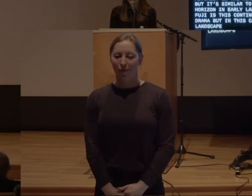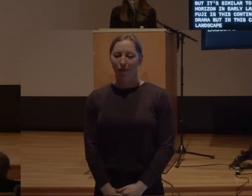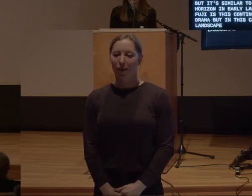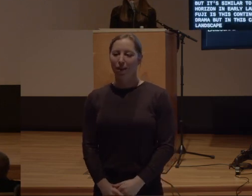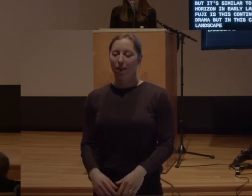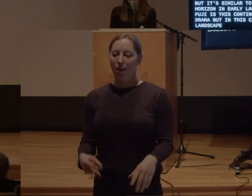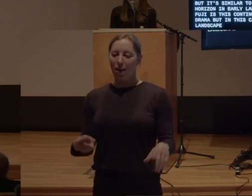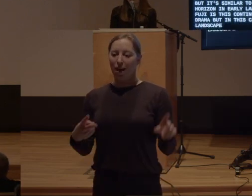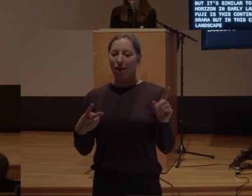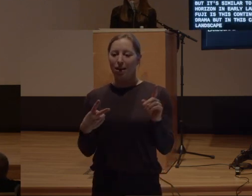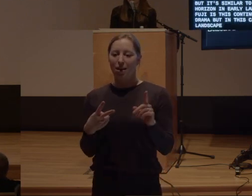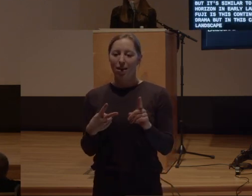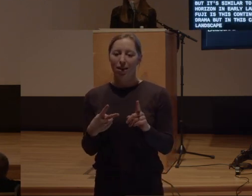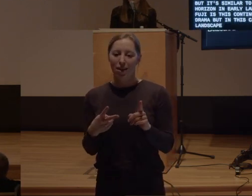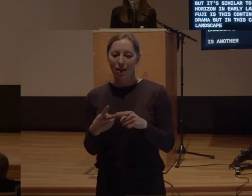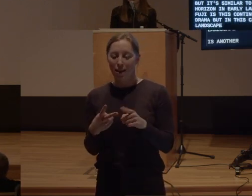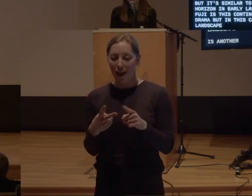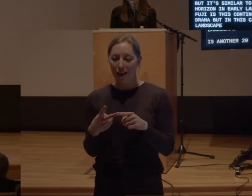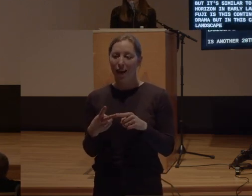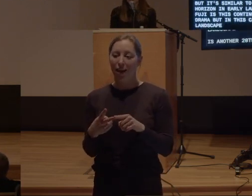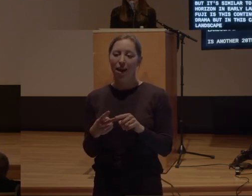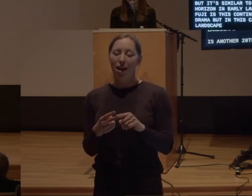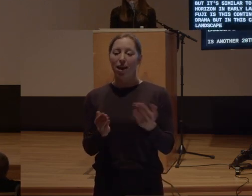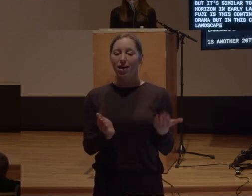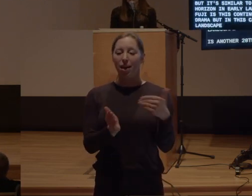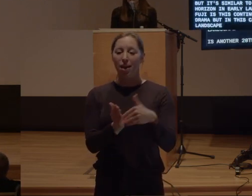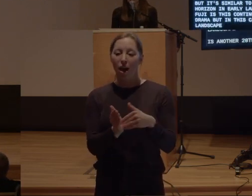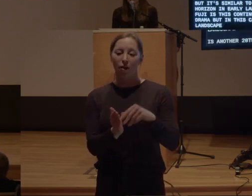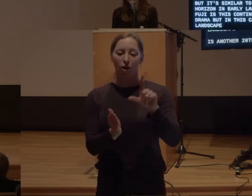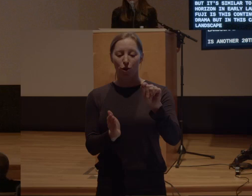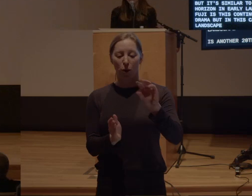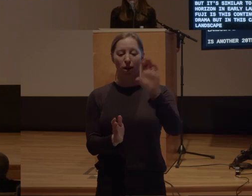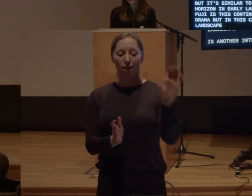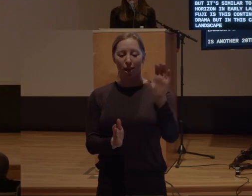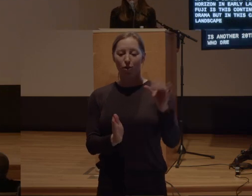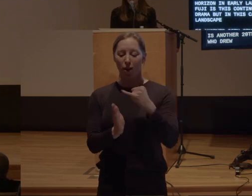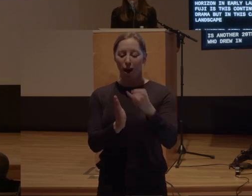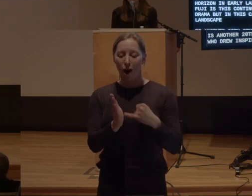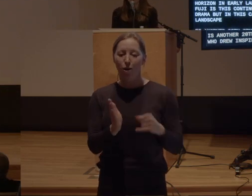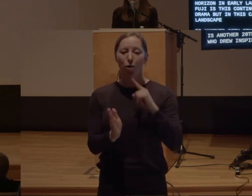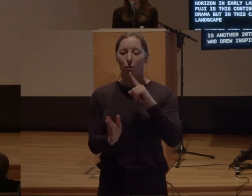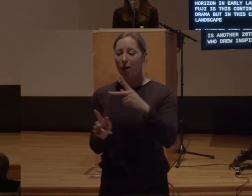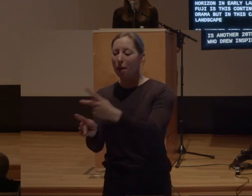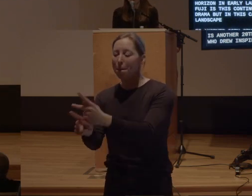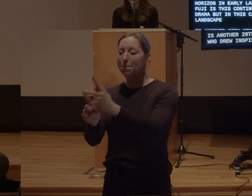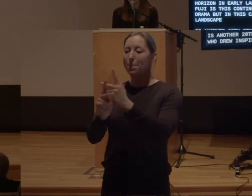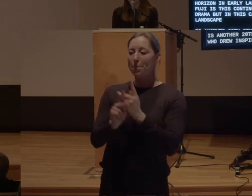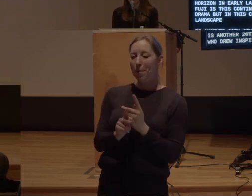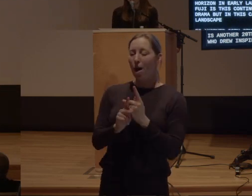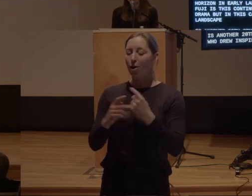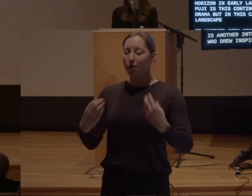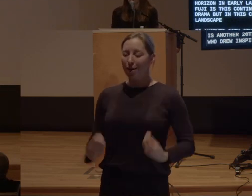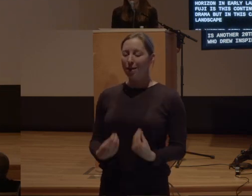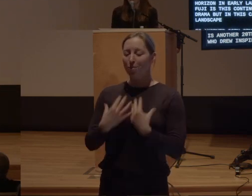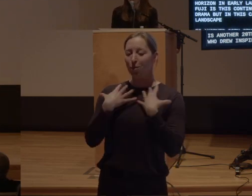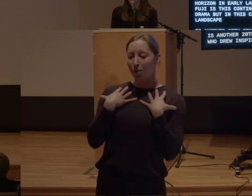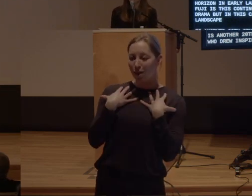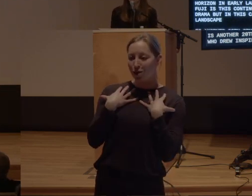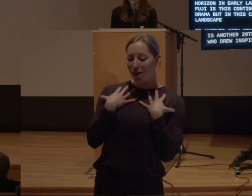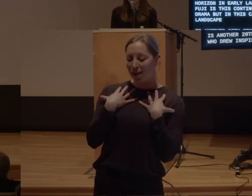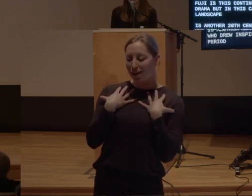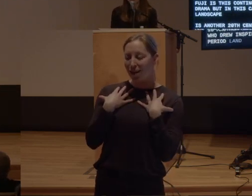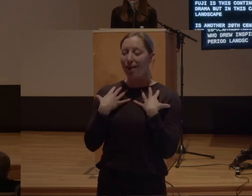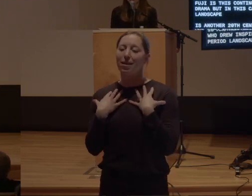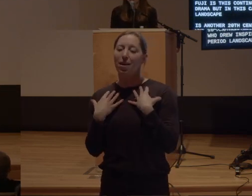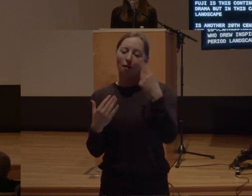Sekino Junichiro is another 20th century artist in our collection who drew inspiration from Hiroshige and Edo period